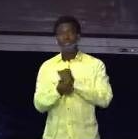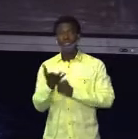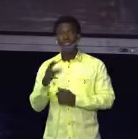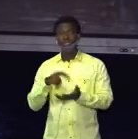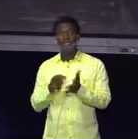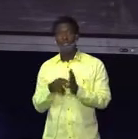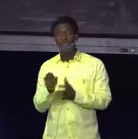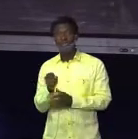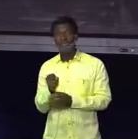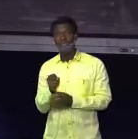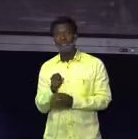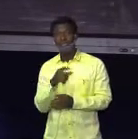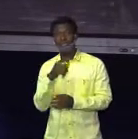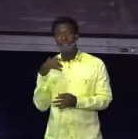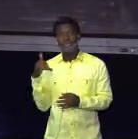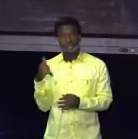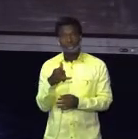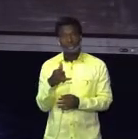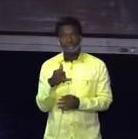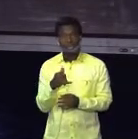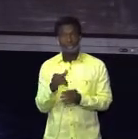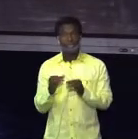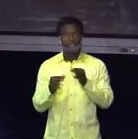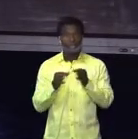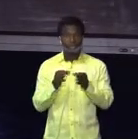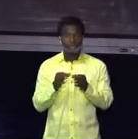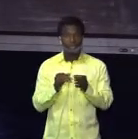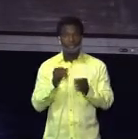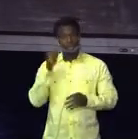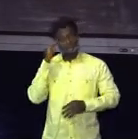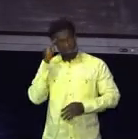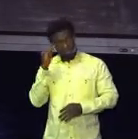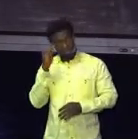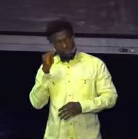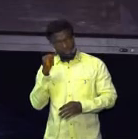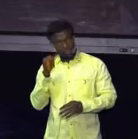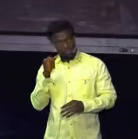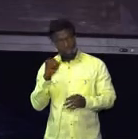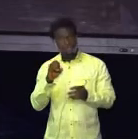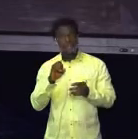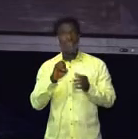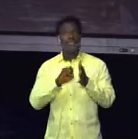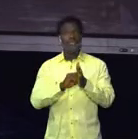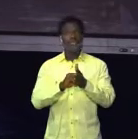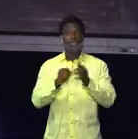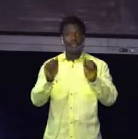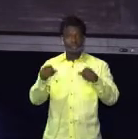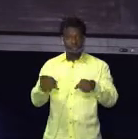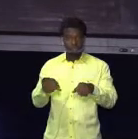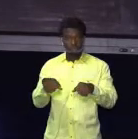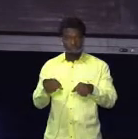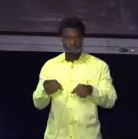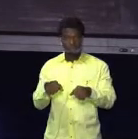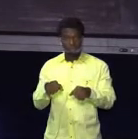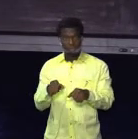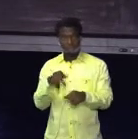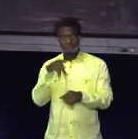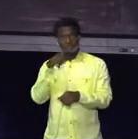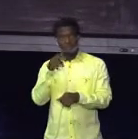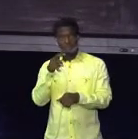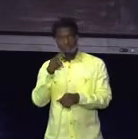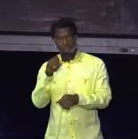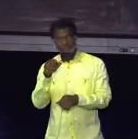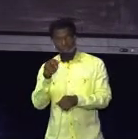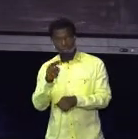their meaning. They express ideas such as possibility, intention, or